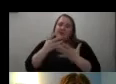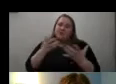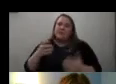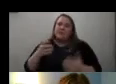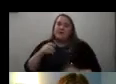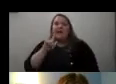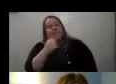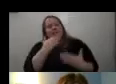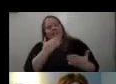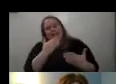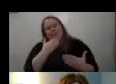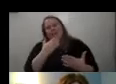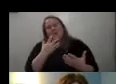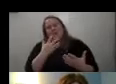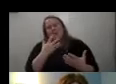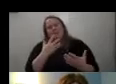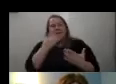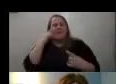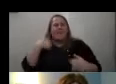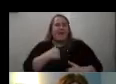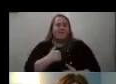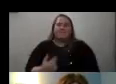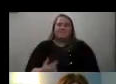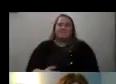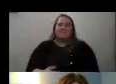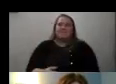We loved being part of it. Thank you so much. It was fun.